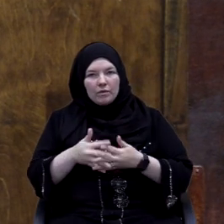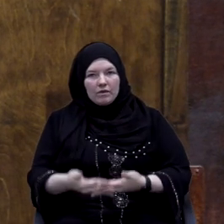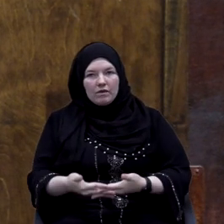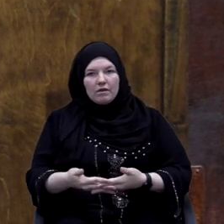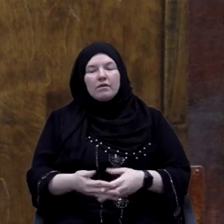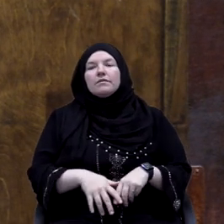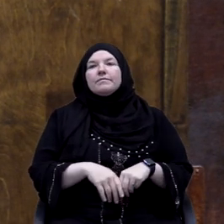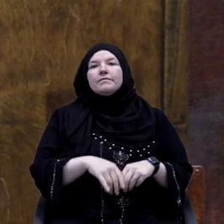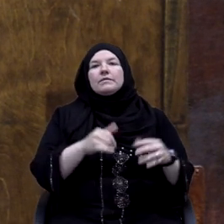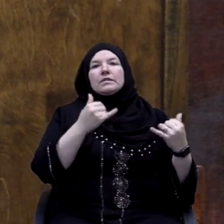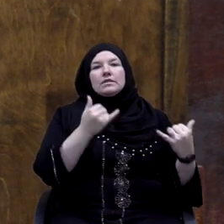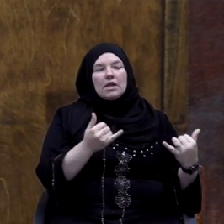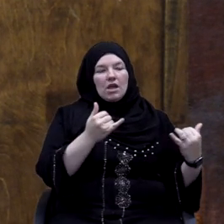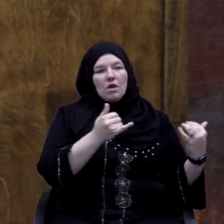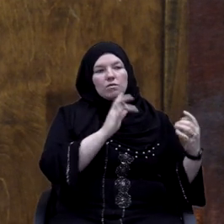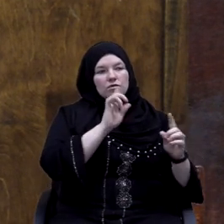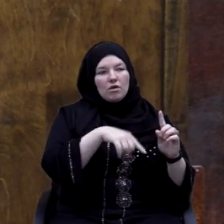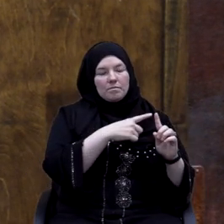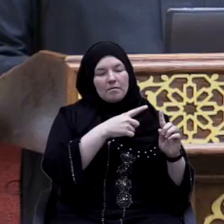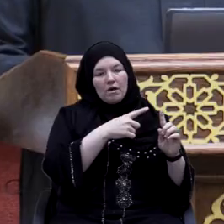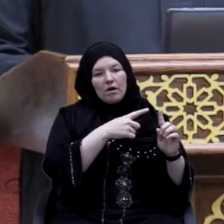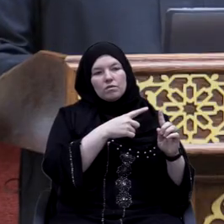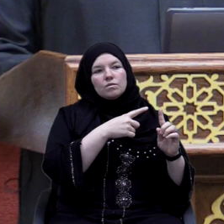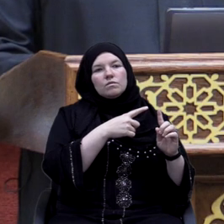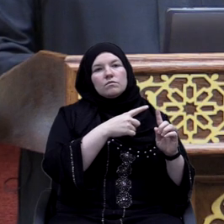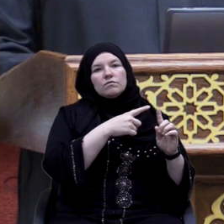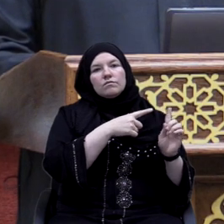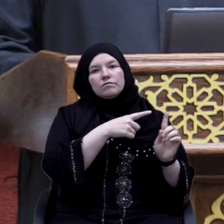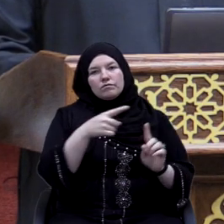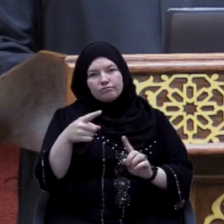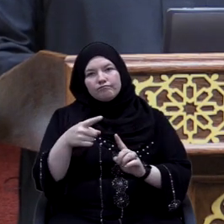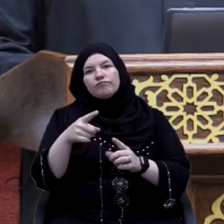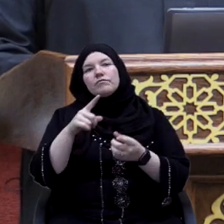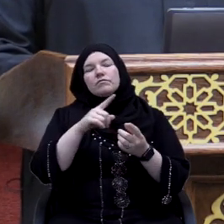all the way to the Day of Judgment. This is ayah number